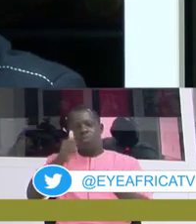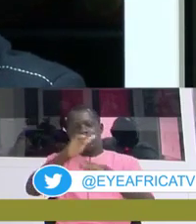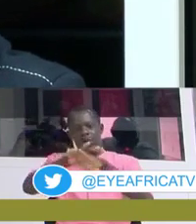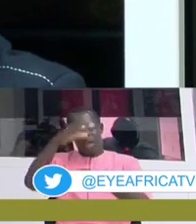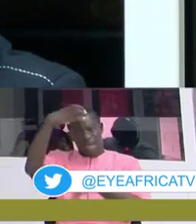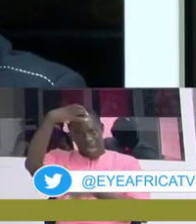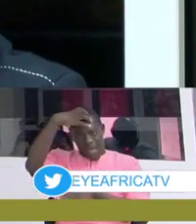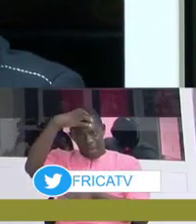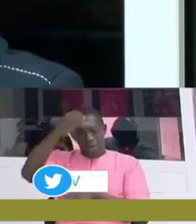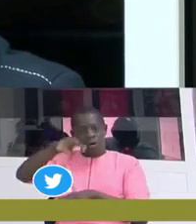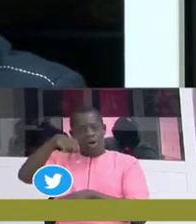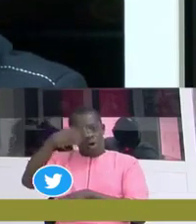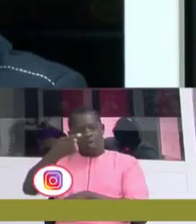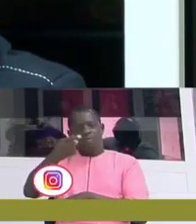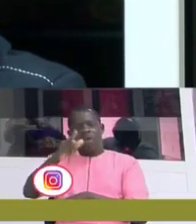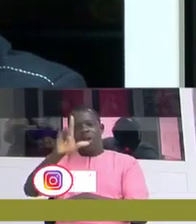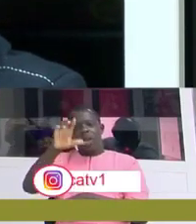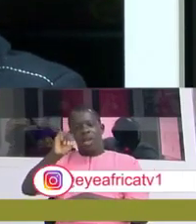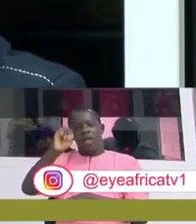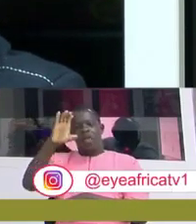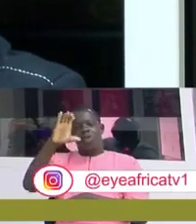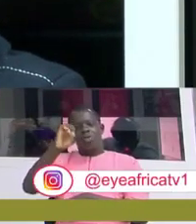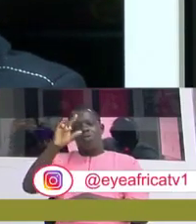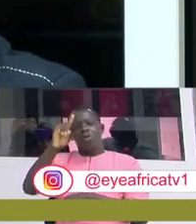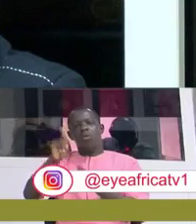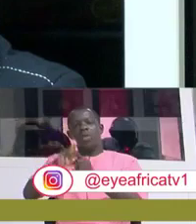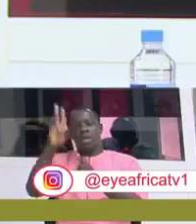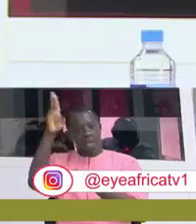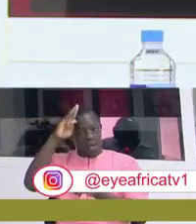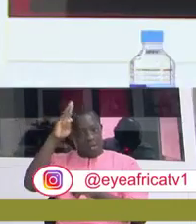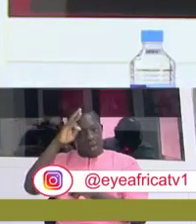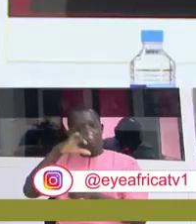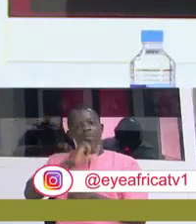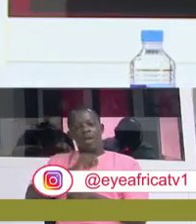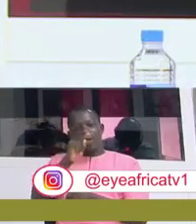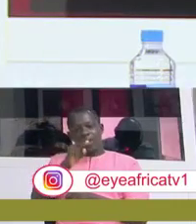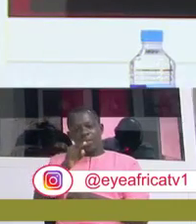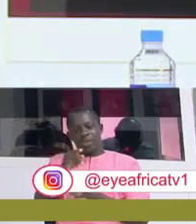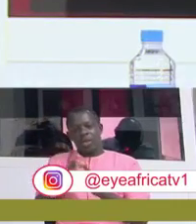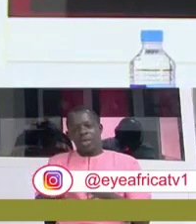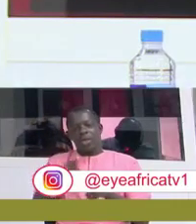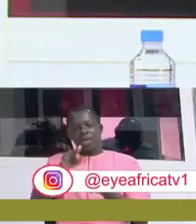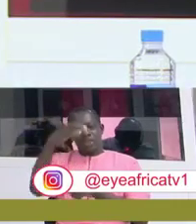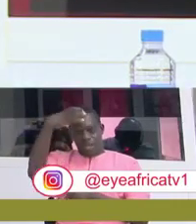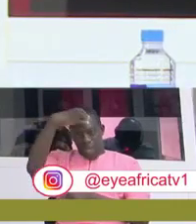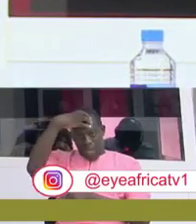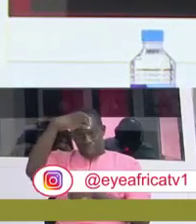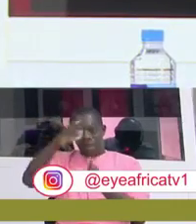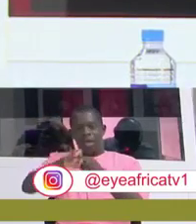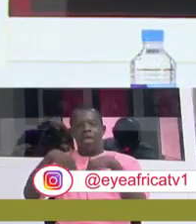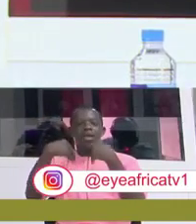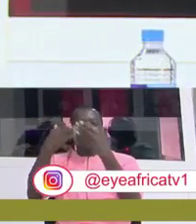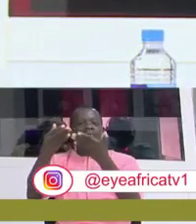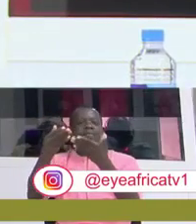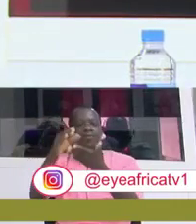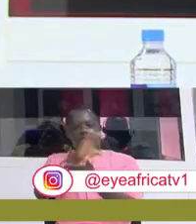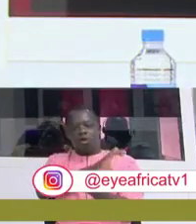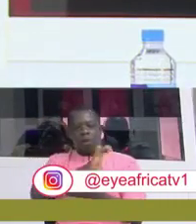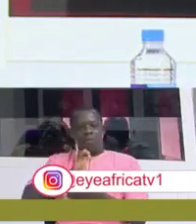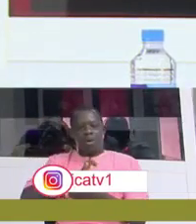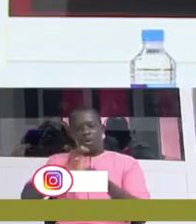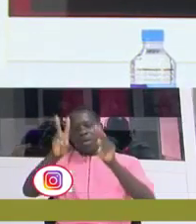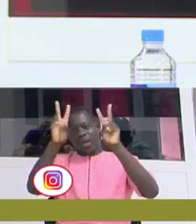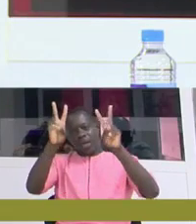Lekok? Nintembendu yalo ne Lekok kungo kenyadile. Wanying. The head. Kasamba ya Jamme suwalo kono. They used to take it inside